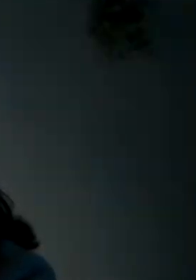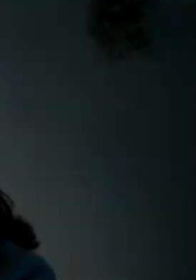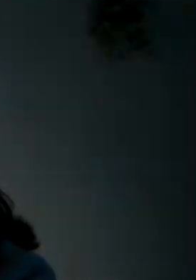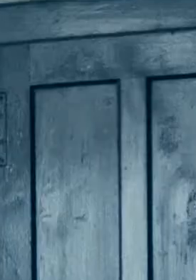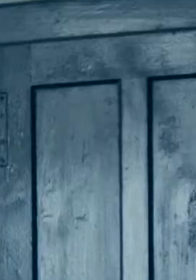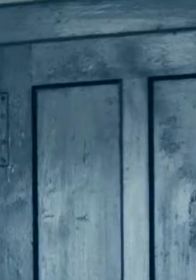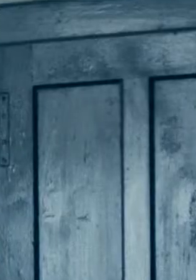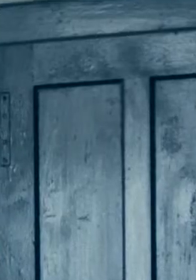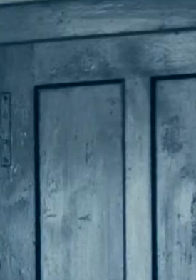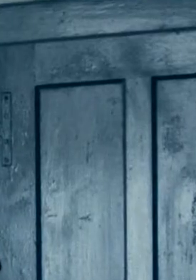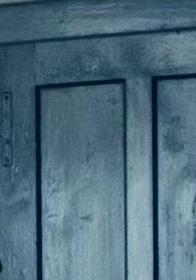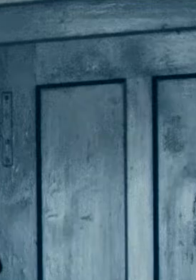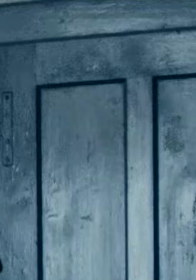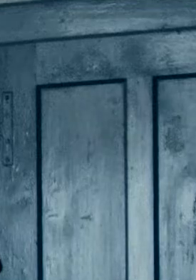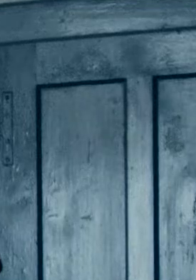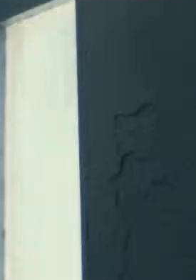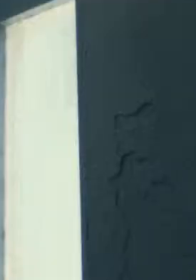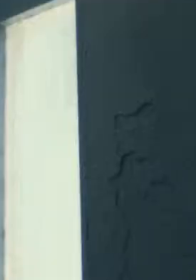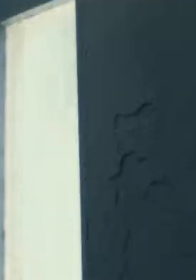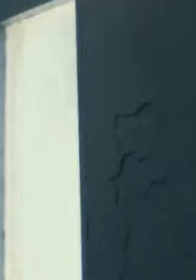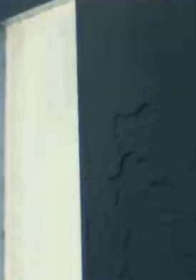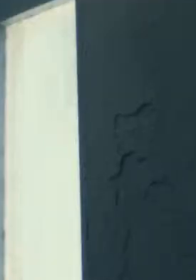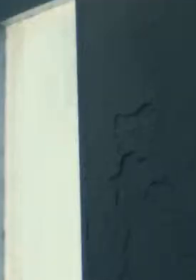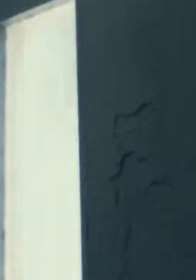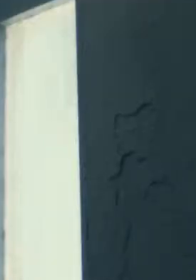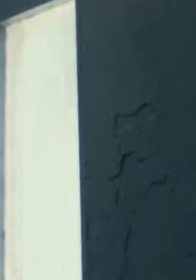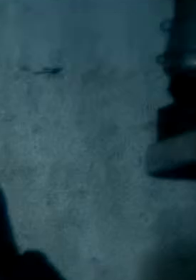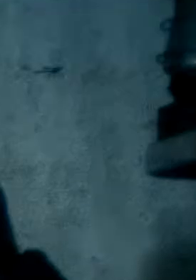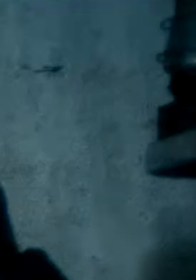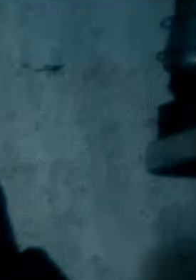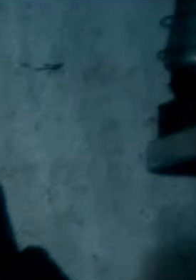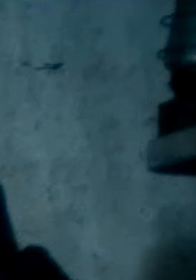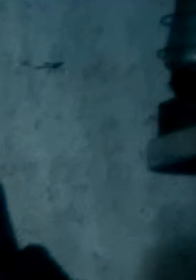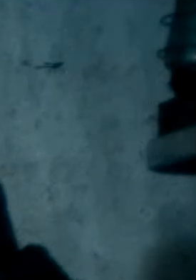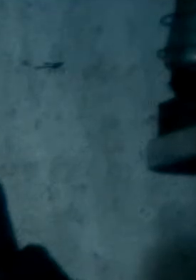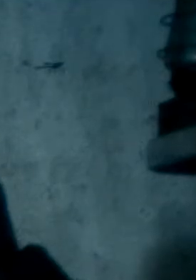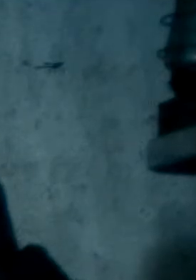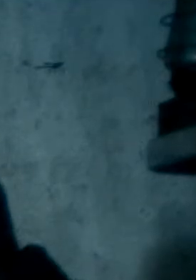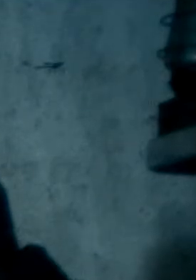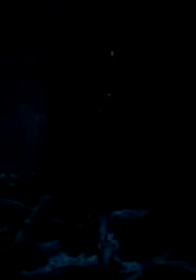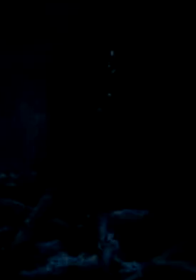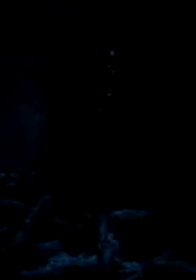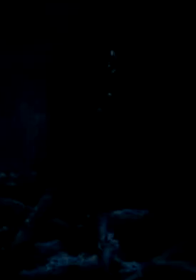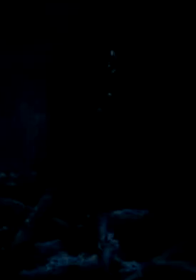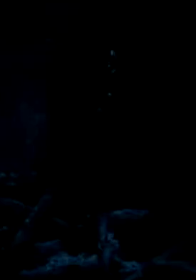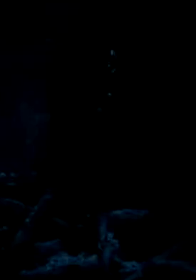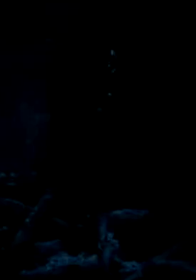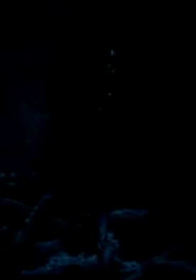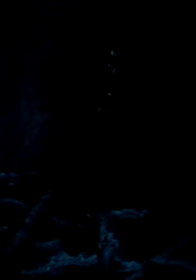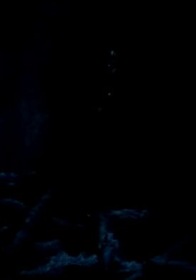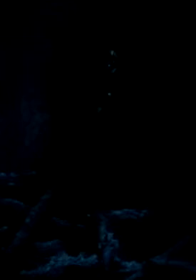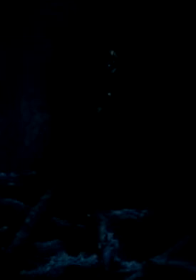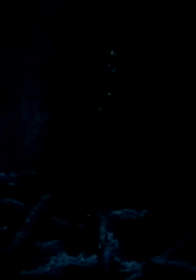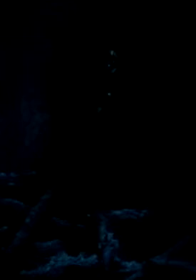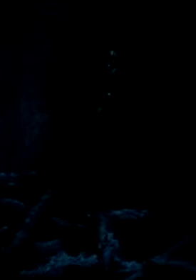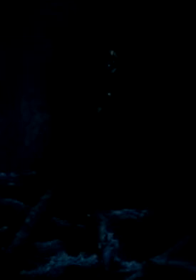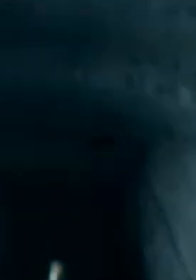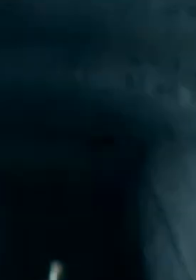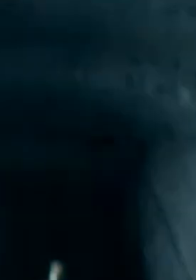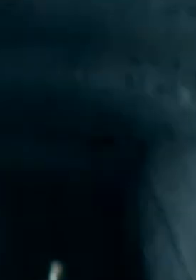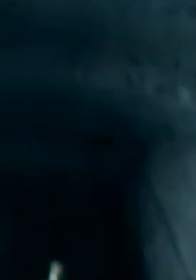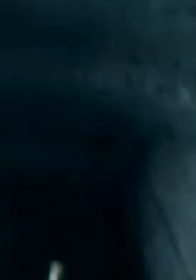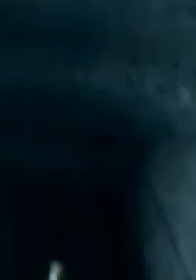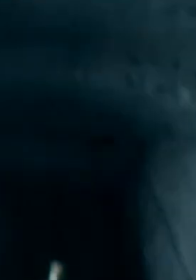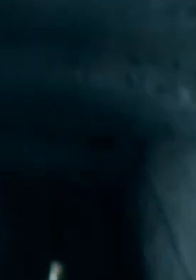disegna perché è l'analfabeto e va a imparare al papà. Mi non mi piace nascondere, 12 anni. Qui non può fare